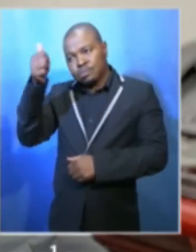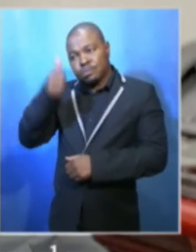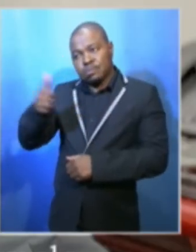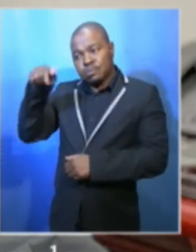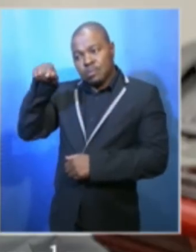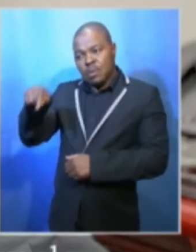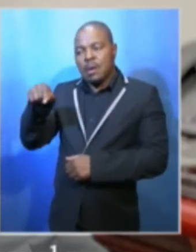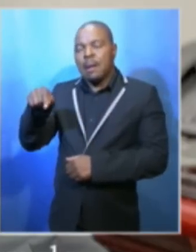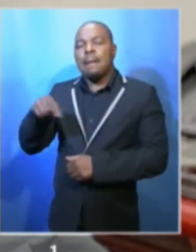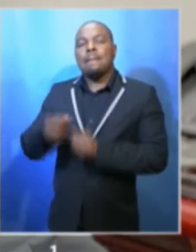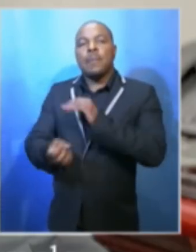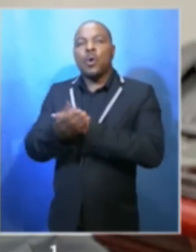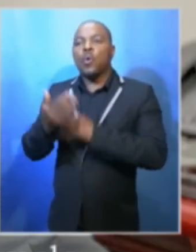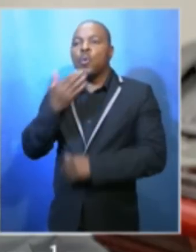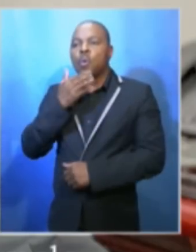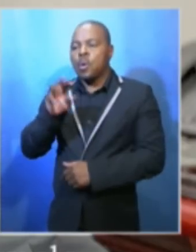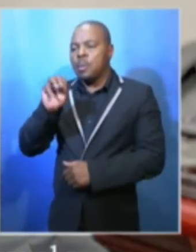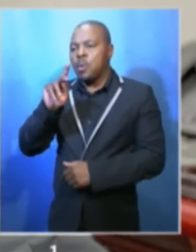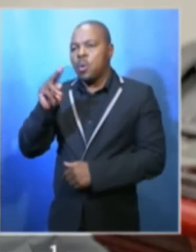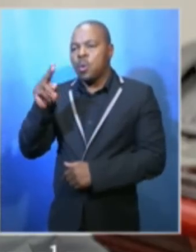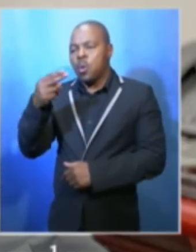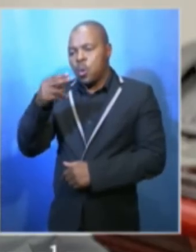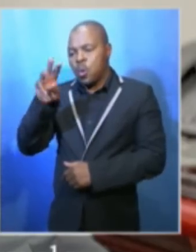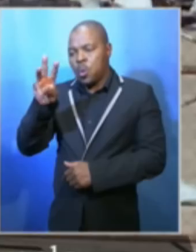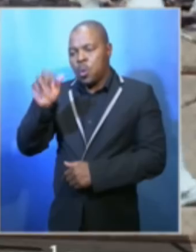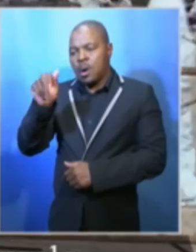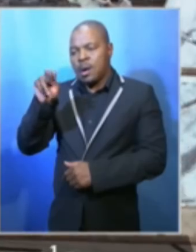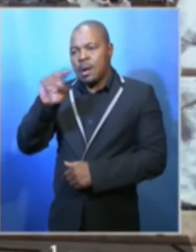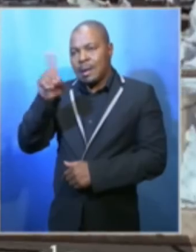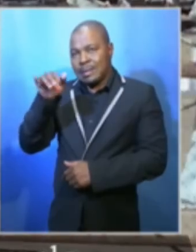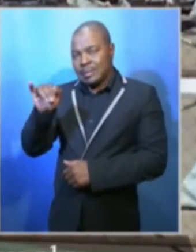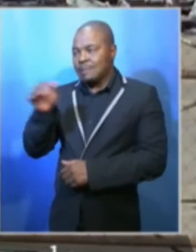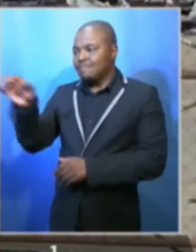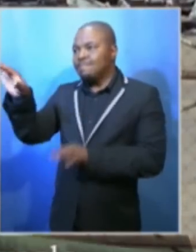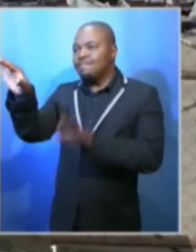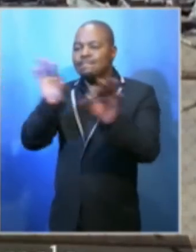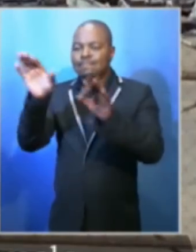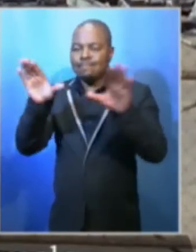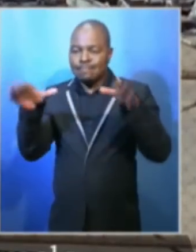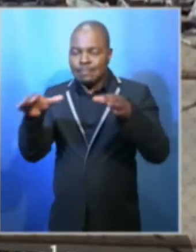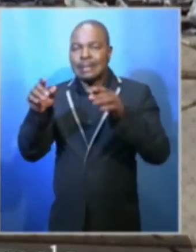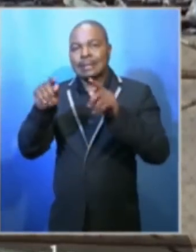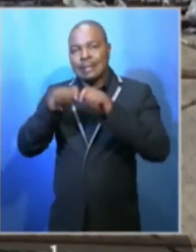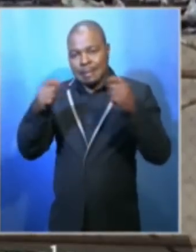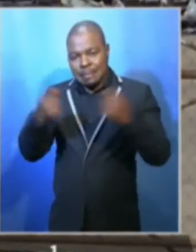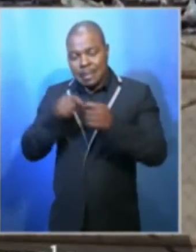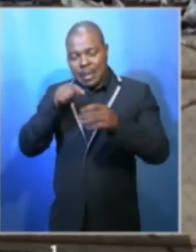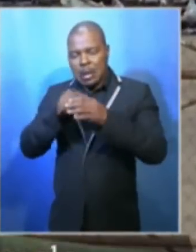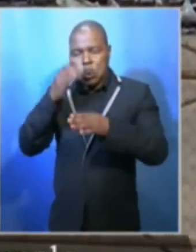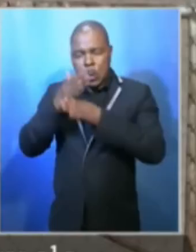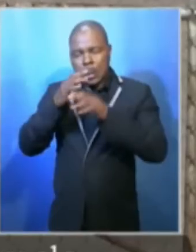Zef Mkhwanazi, who strongly condemned this incident. And the team is working around the clock to ensure that the perpetrators of this heinous